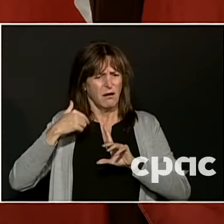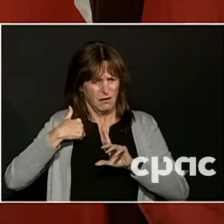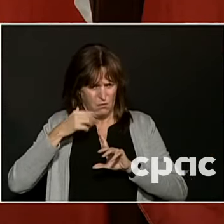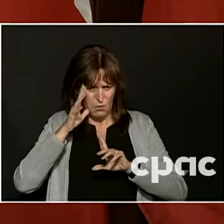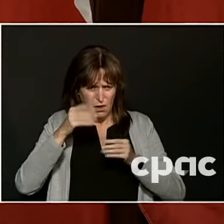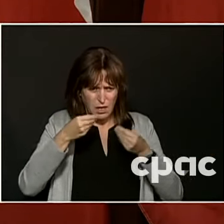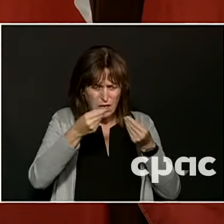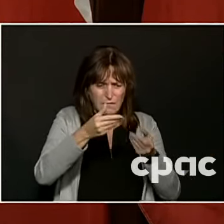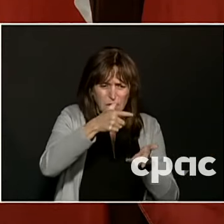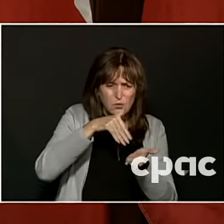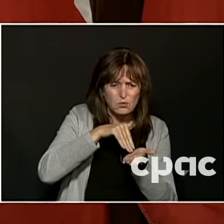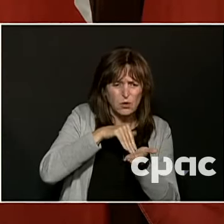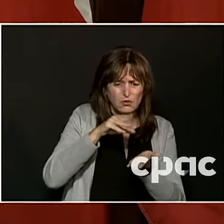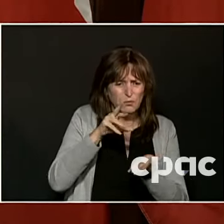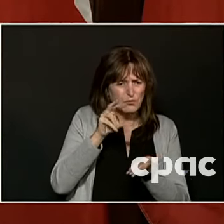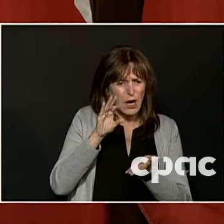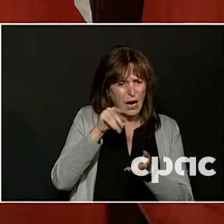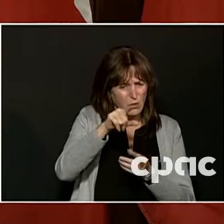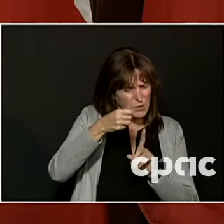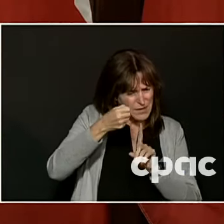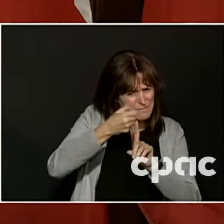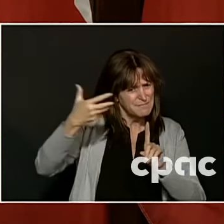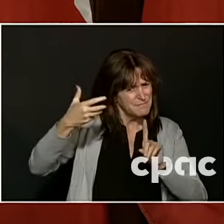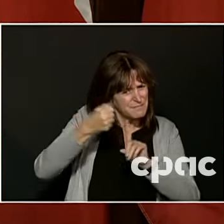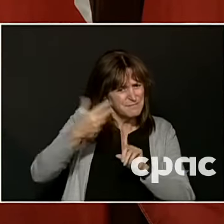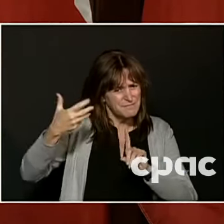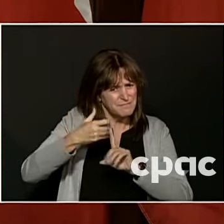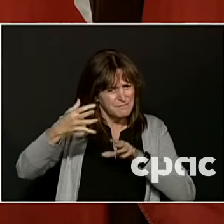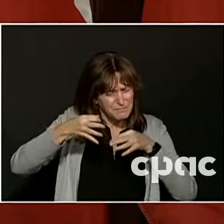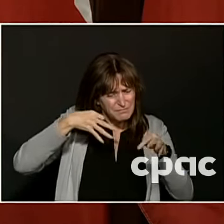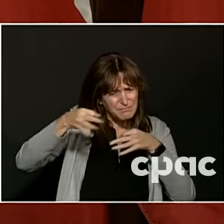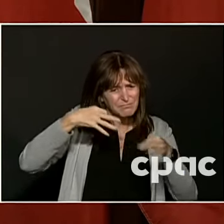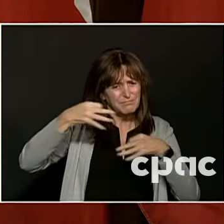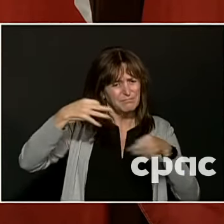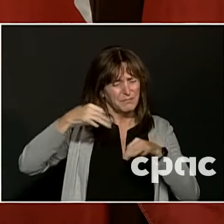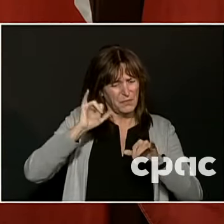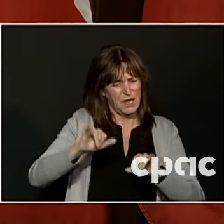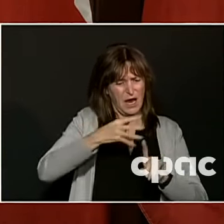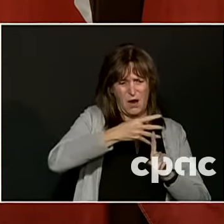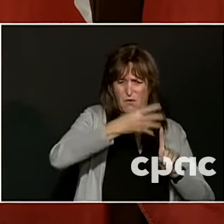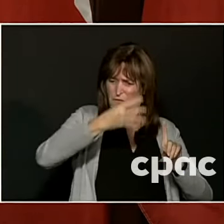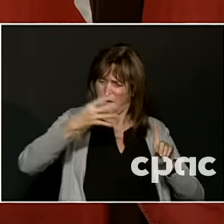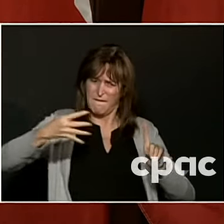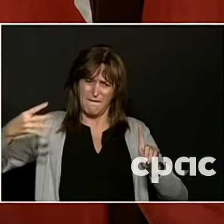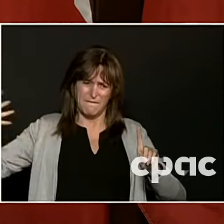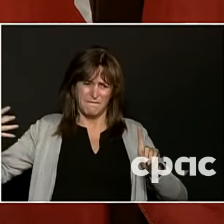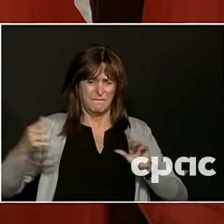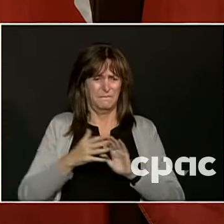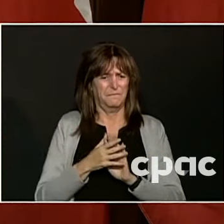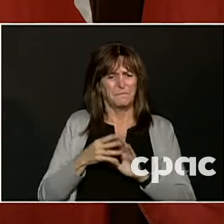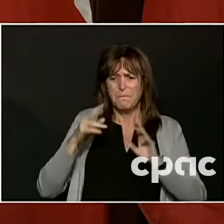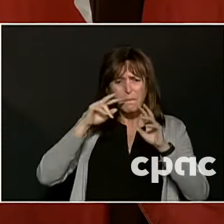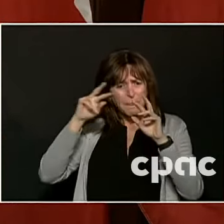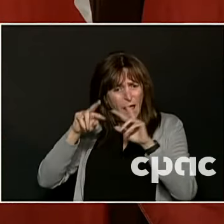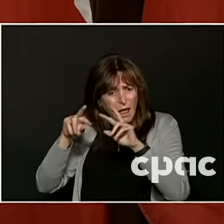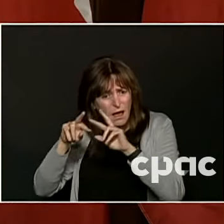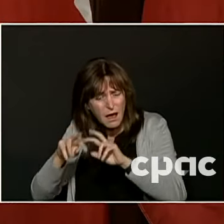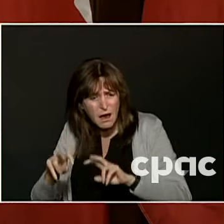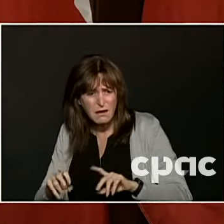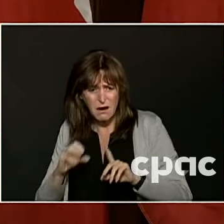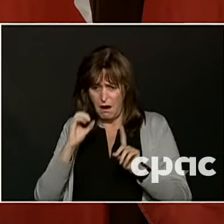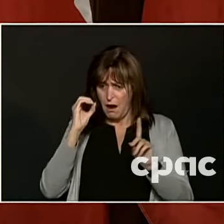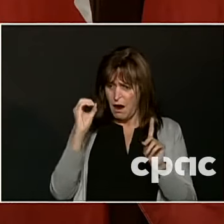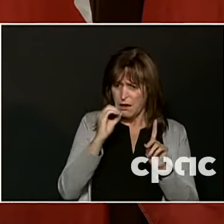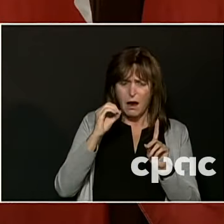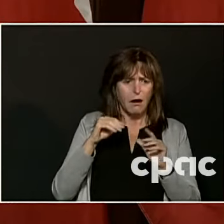points and some of the information there, because we want to see how, in the analytics, how is Ontario doing? How are we doing as compared to where